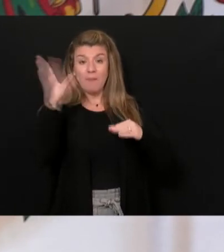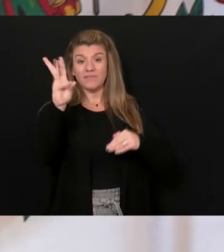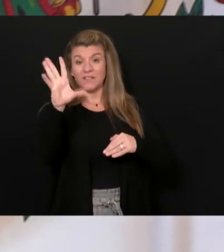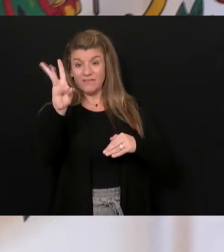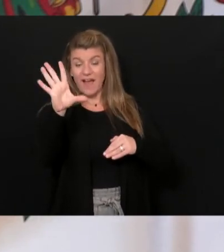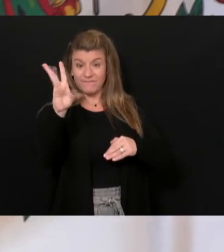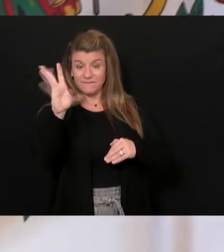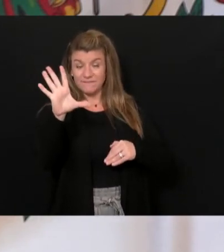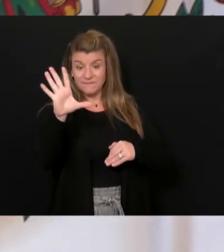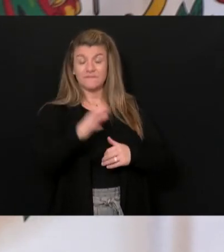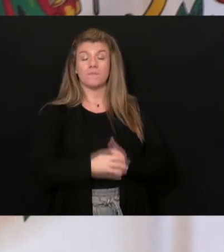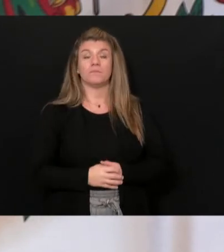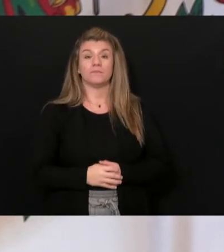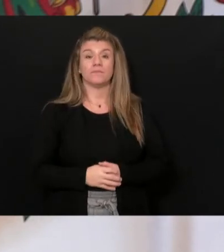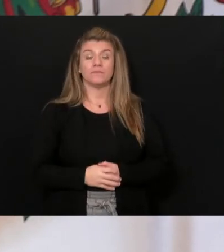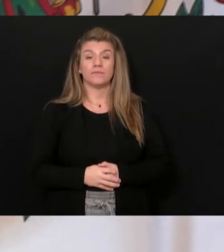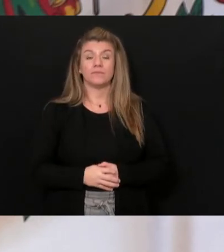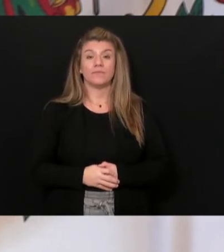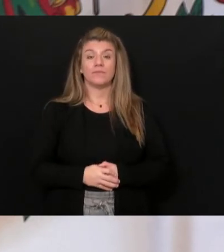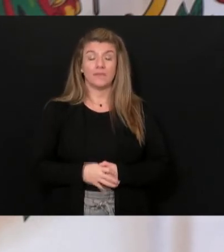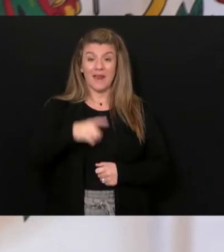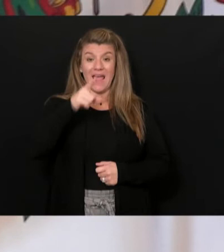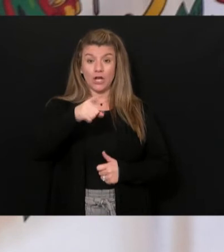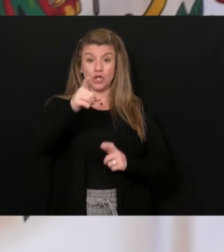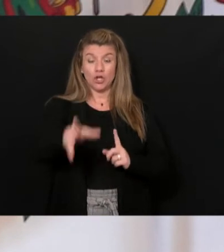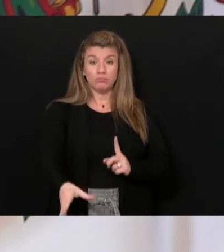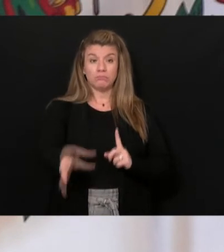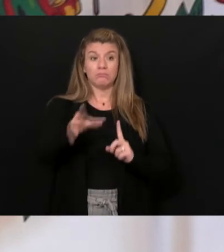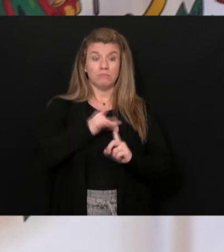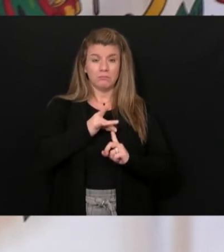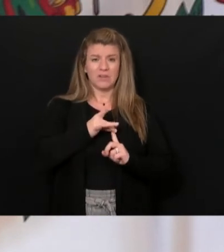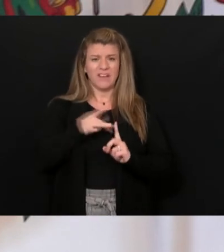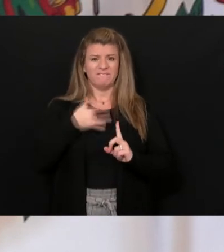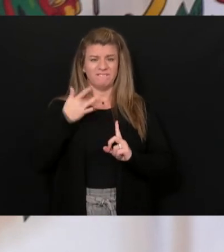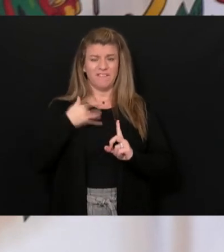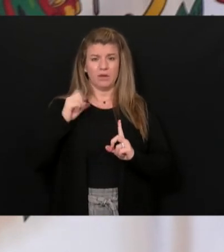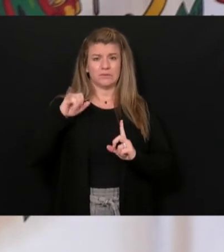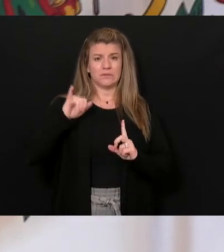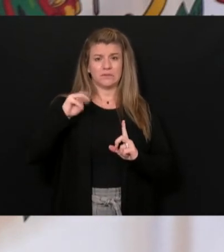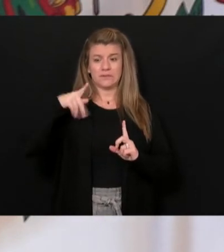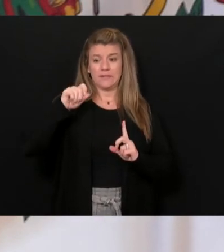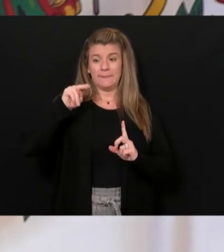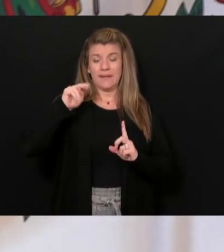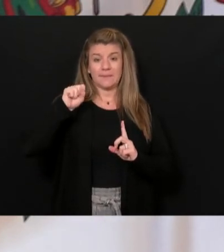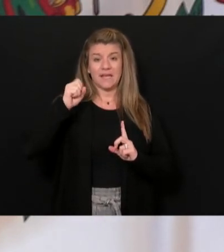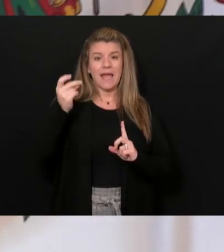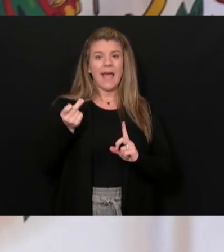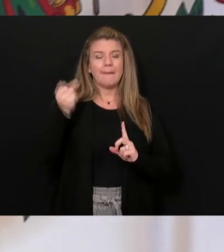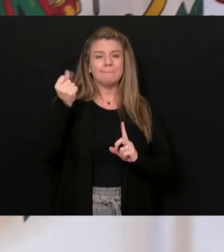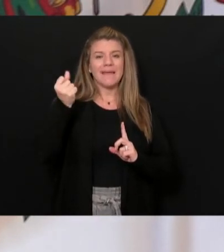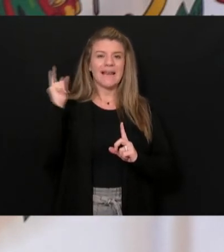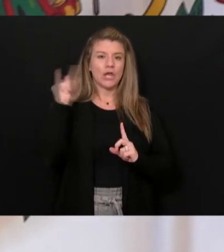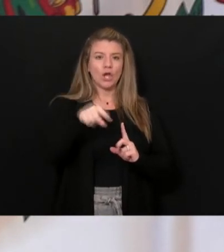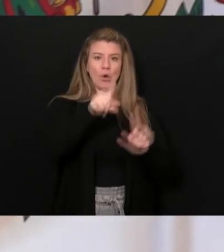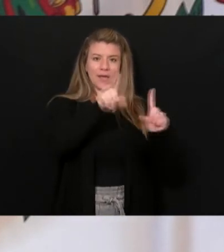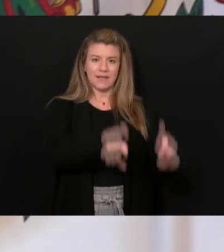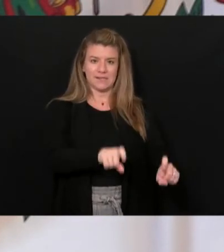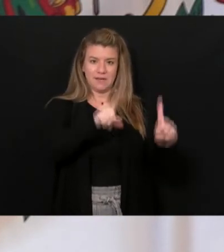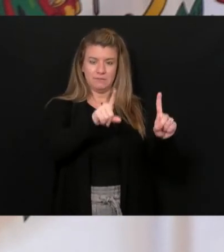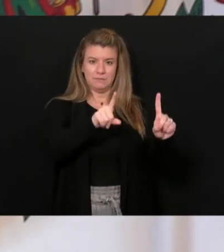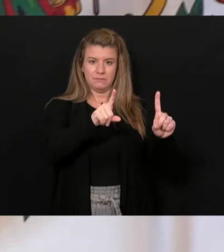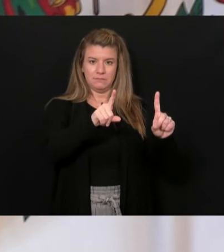age of 65 and you have symptoms, you need to go get tested right then.